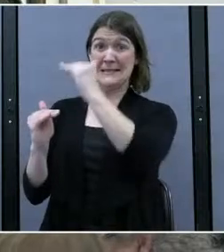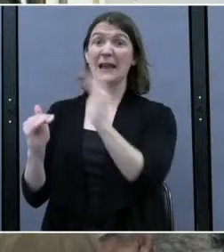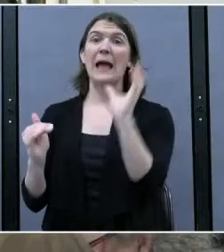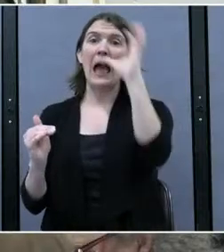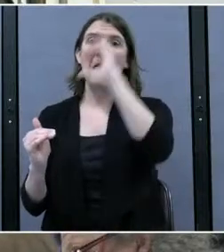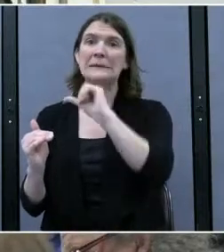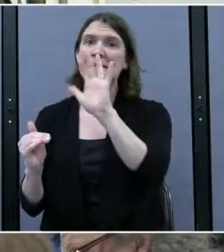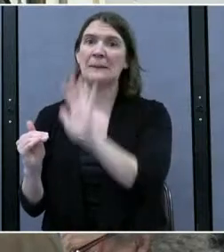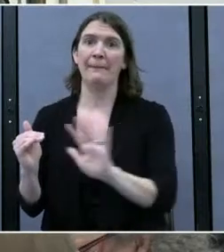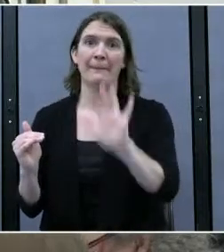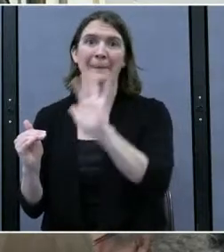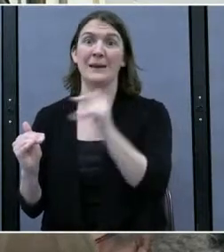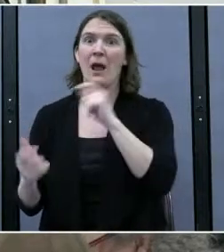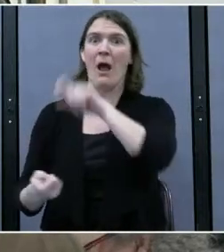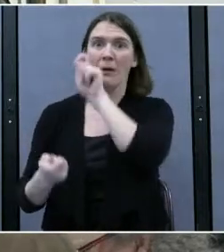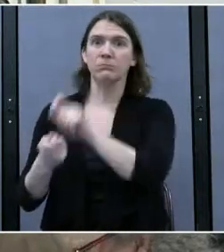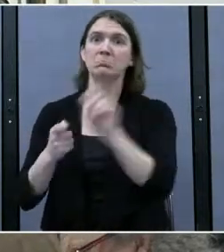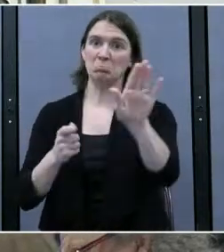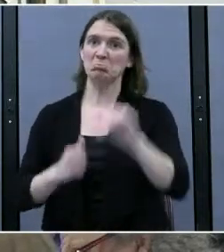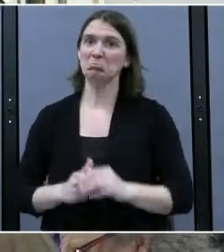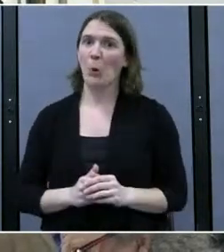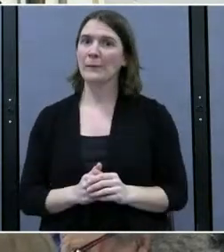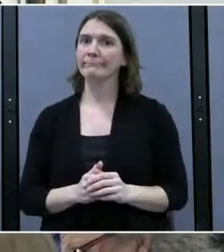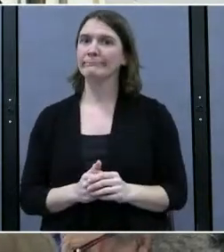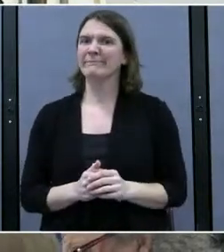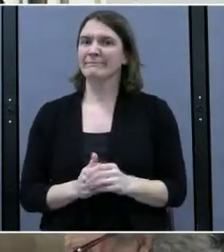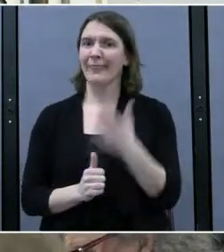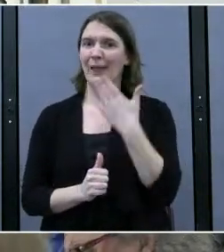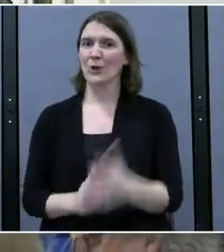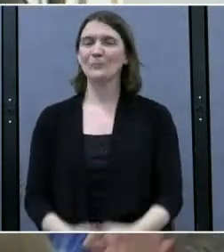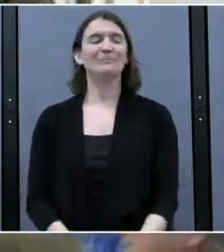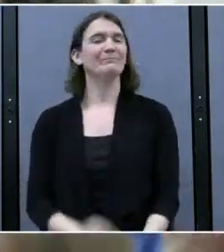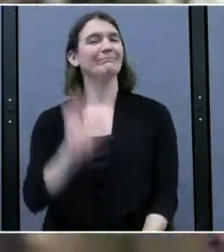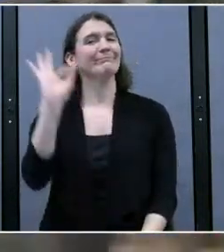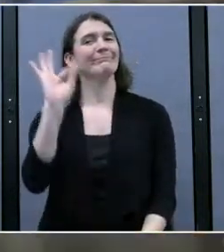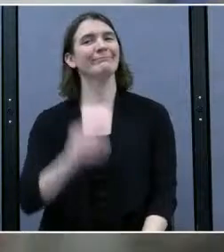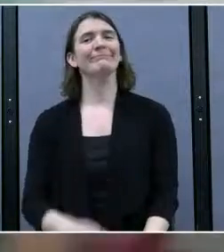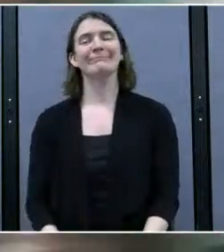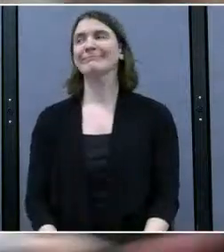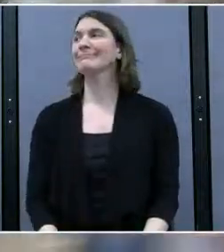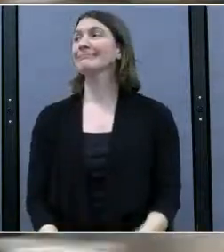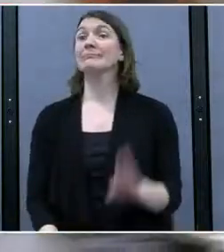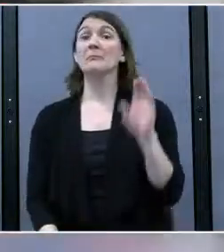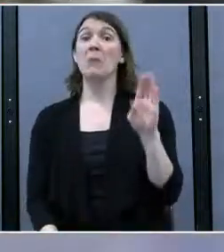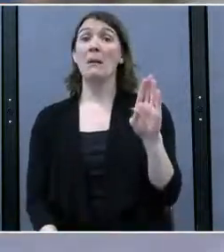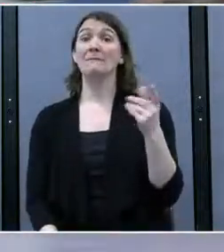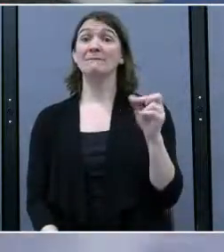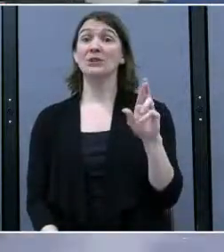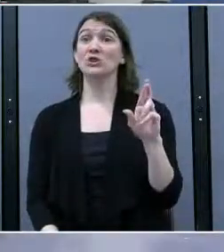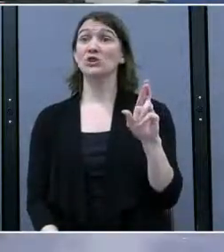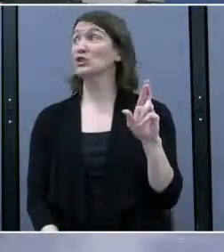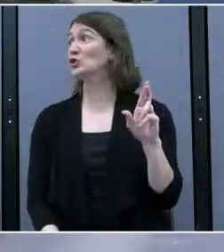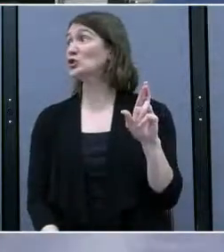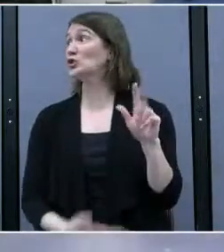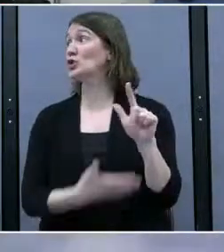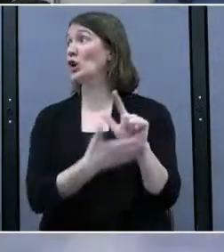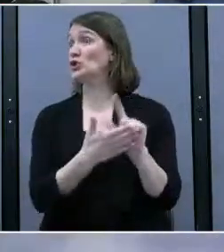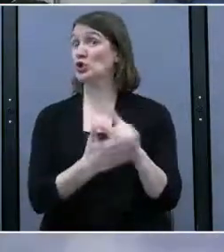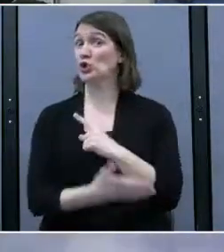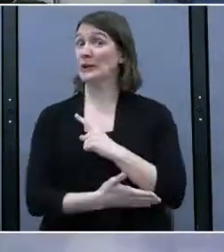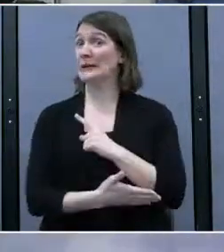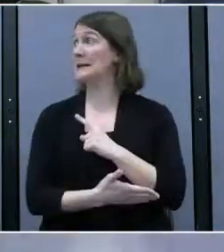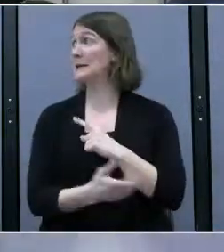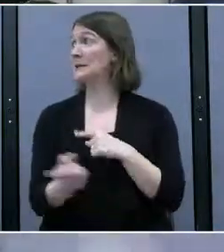estimate, so just take that with a grain of salt in our report. Thank you. Thanks, that was good. Bob? John? One,